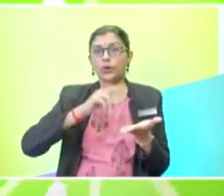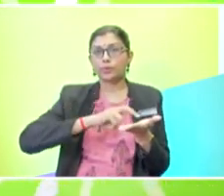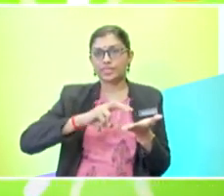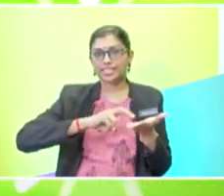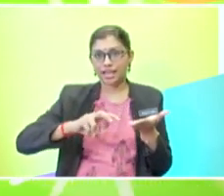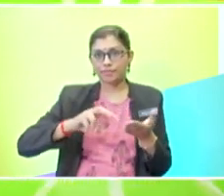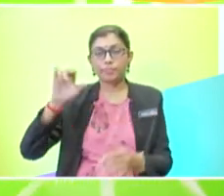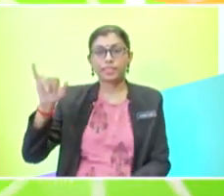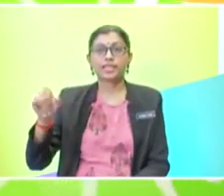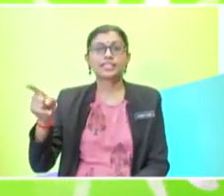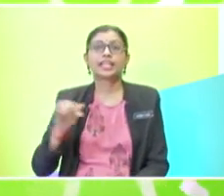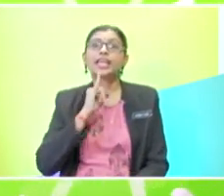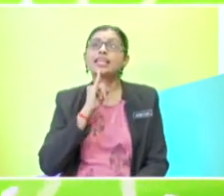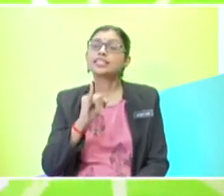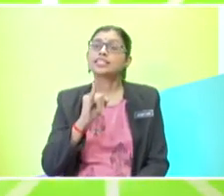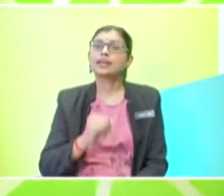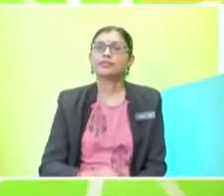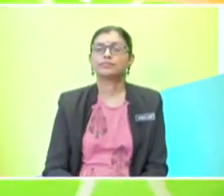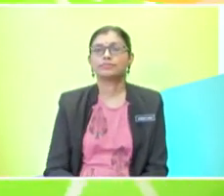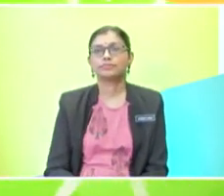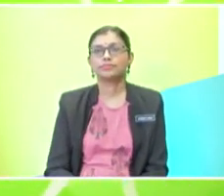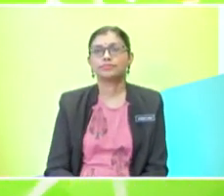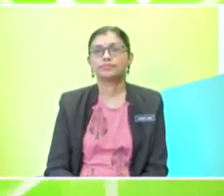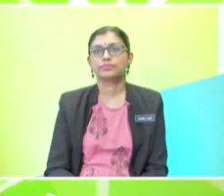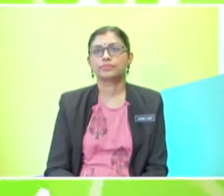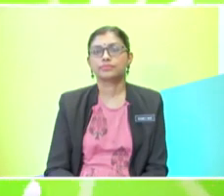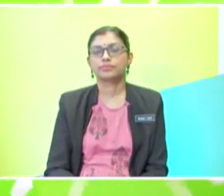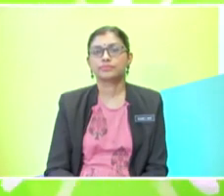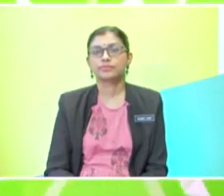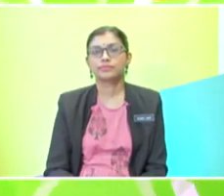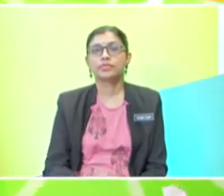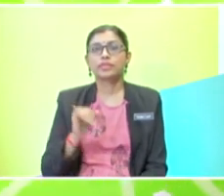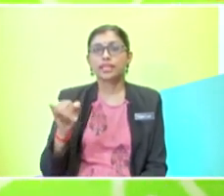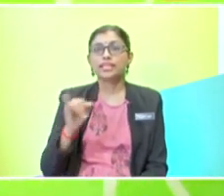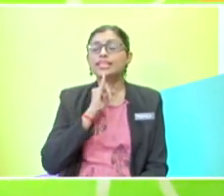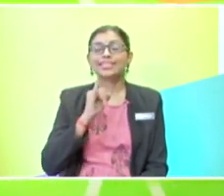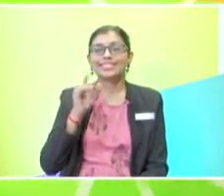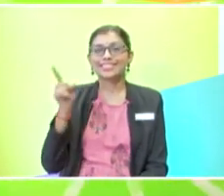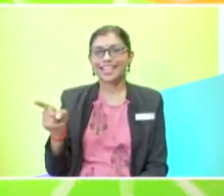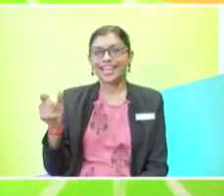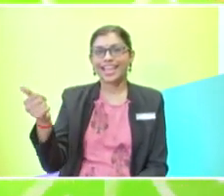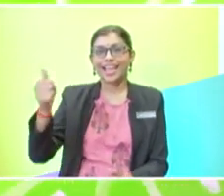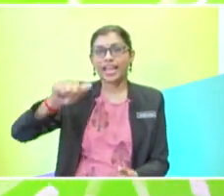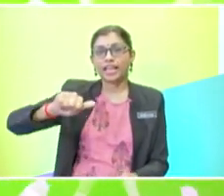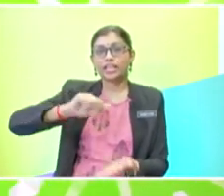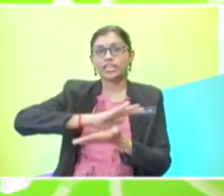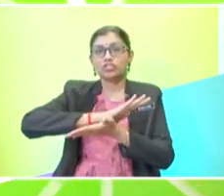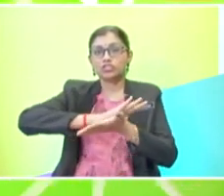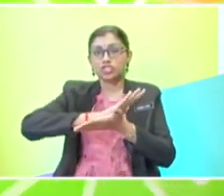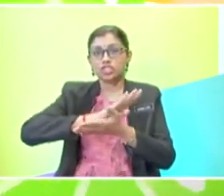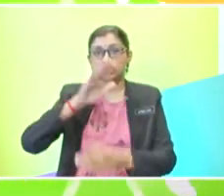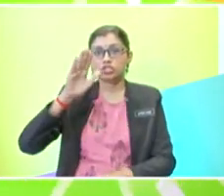is. Okay, good. Well done. And finally, we have Iman. Iman, is there a cheese on your pizza?